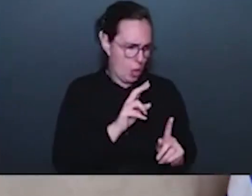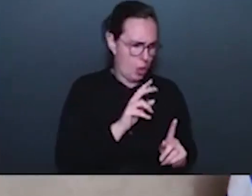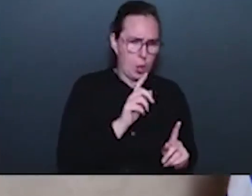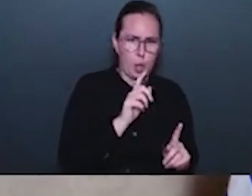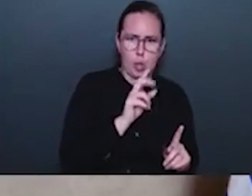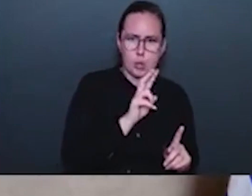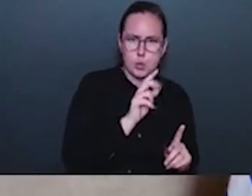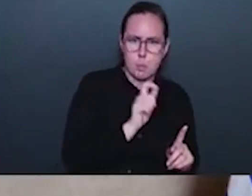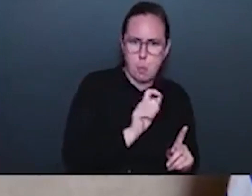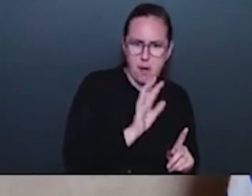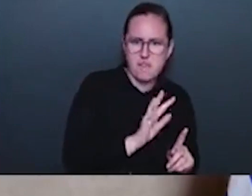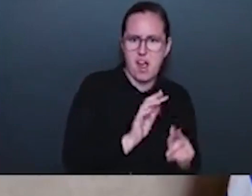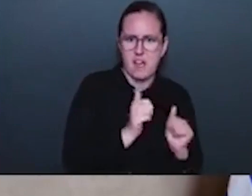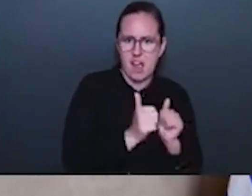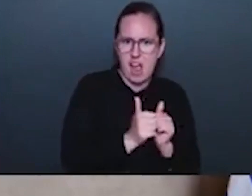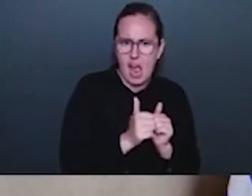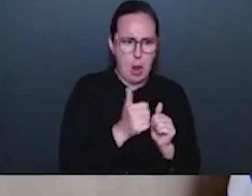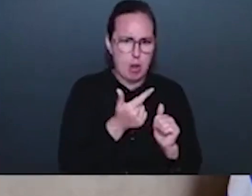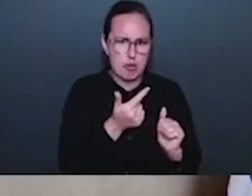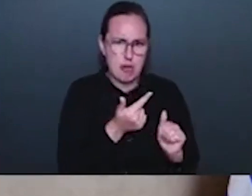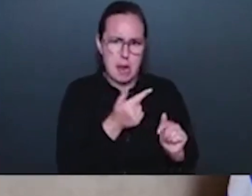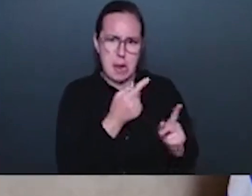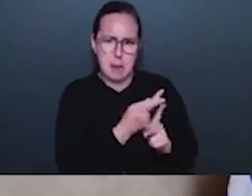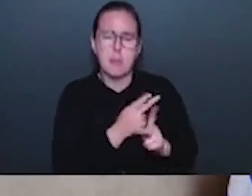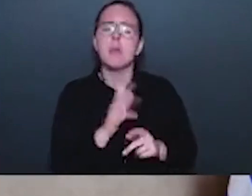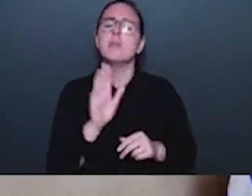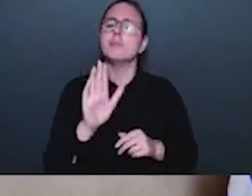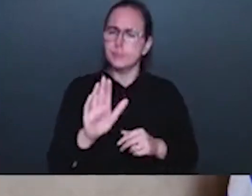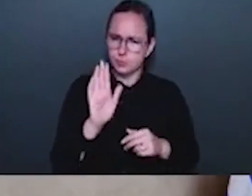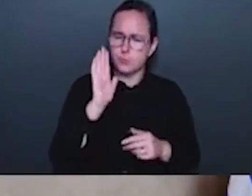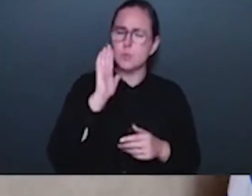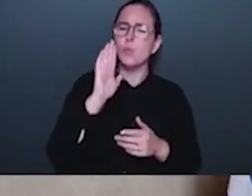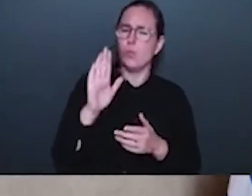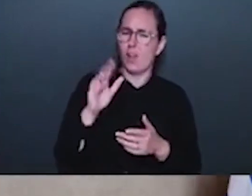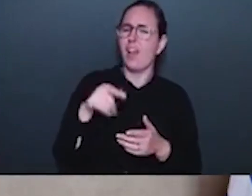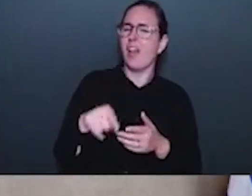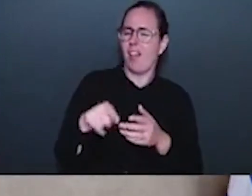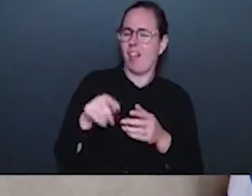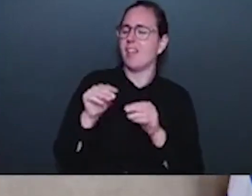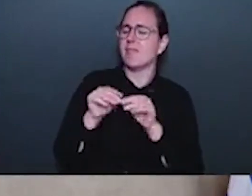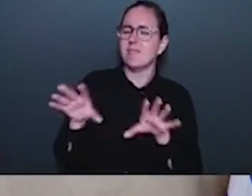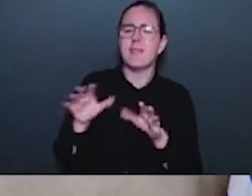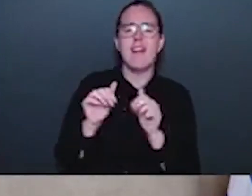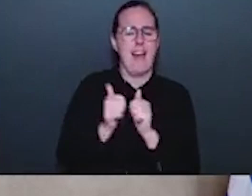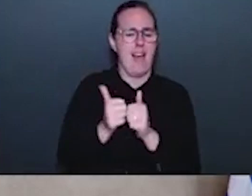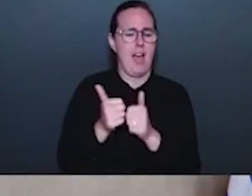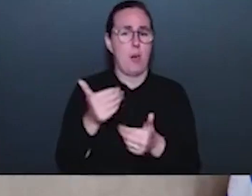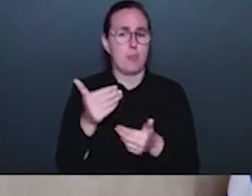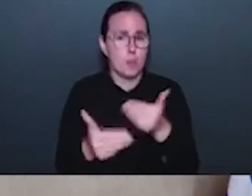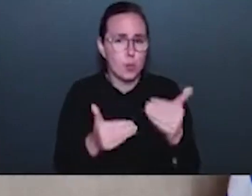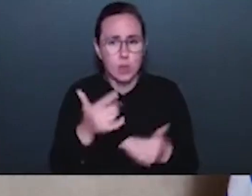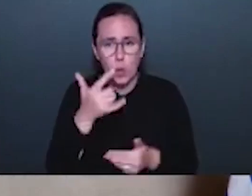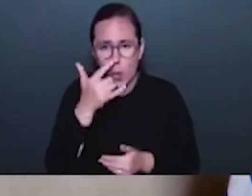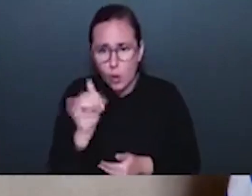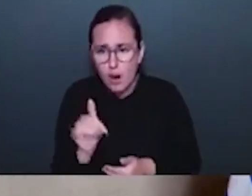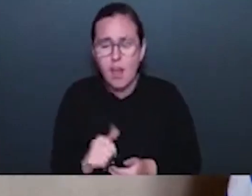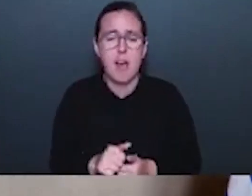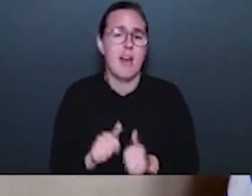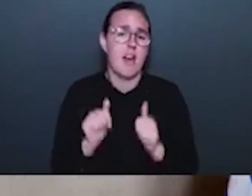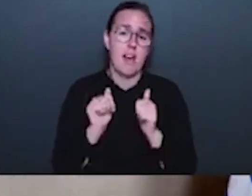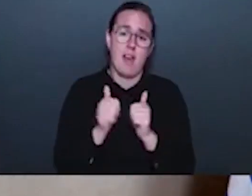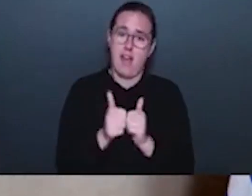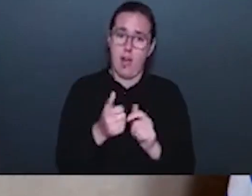on people in our communities and our families across this province. More still needs to be done,